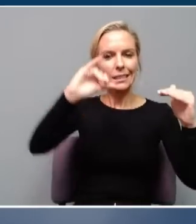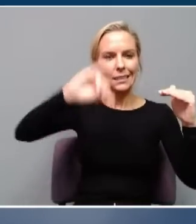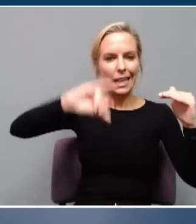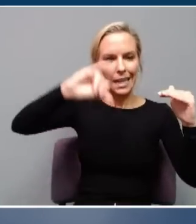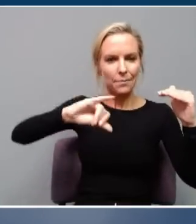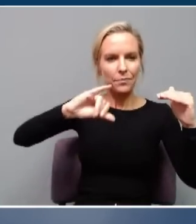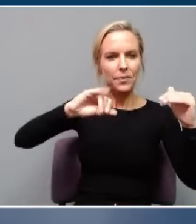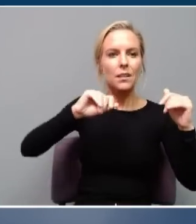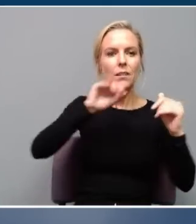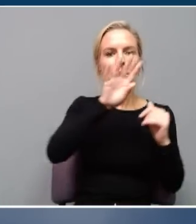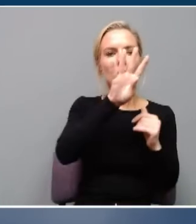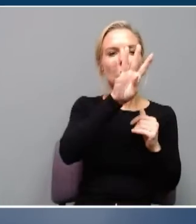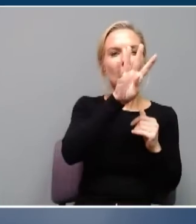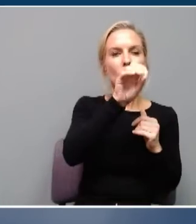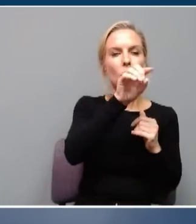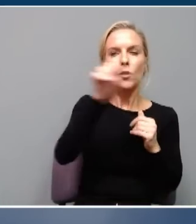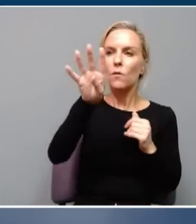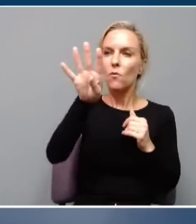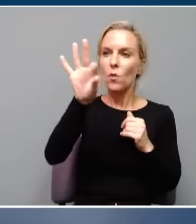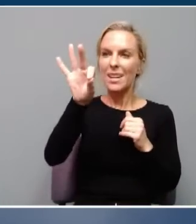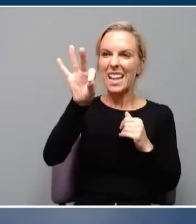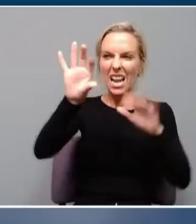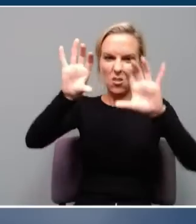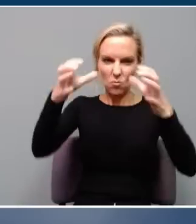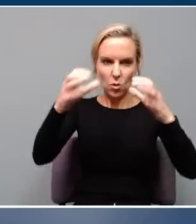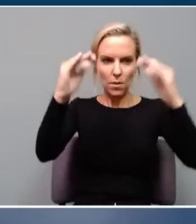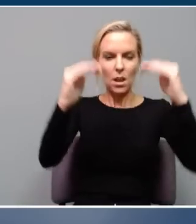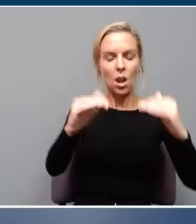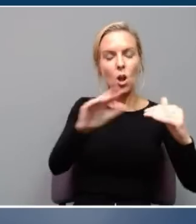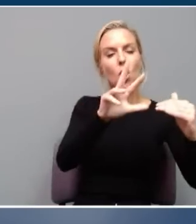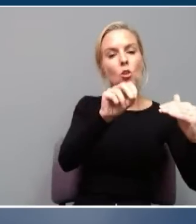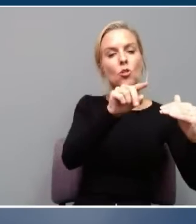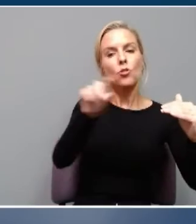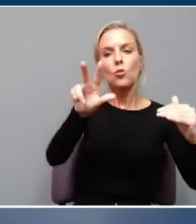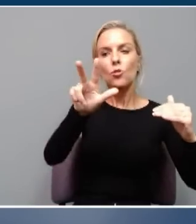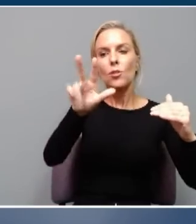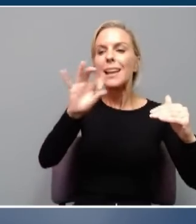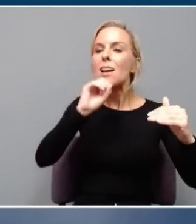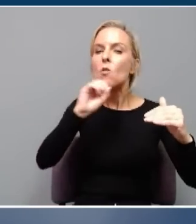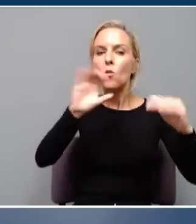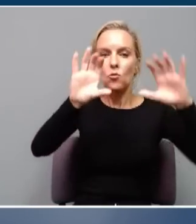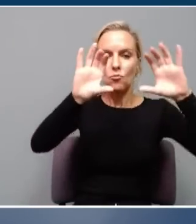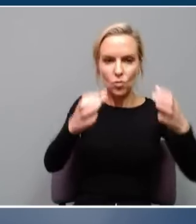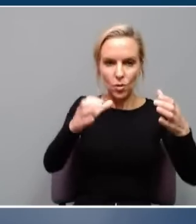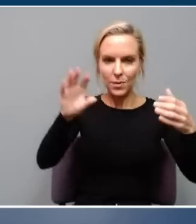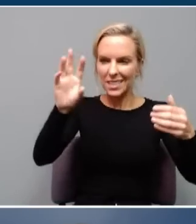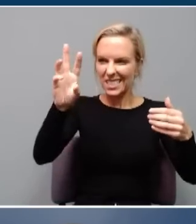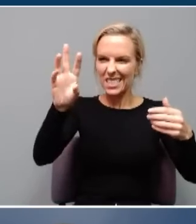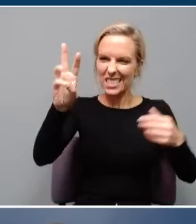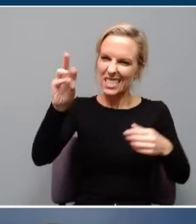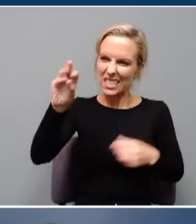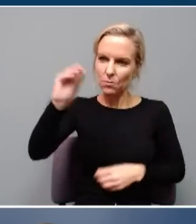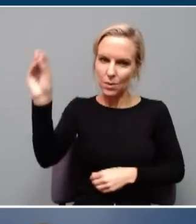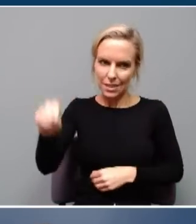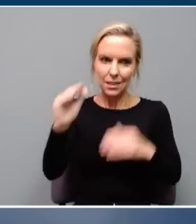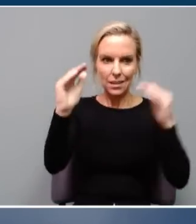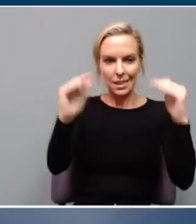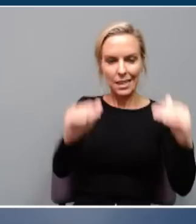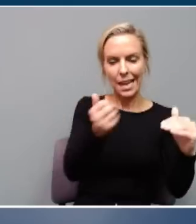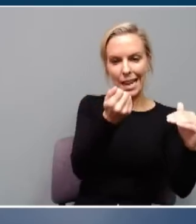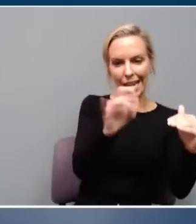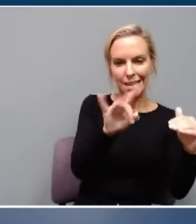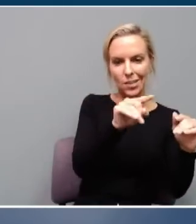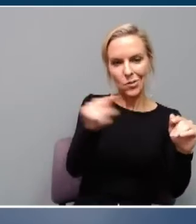and 30 to 39, both in the 60s. 18 to 29 increased 1% to 51%. A lot of room to grow